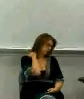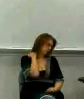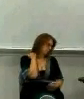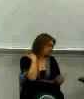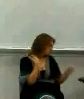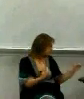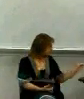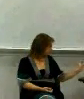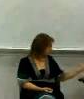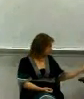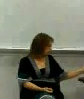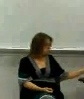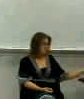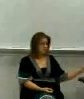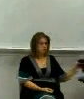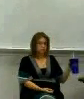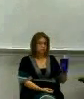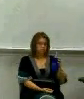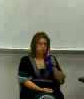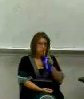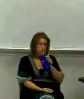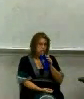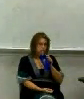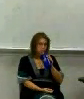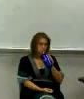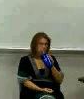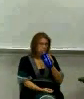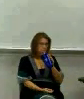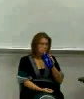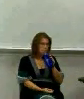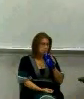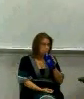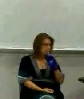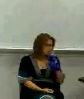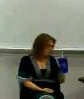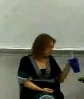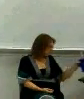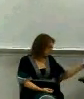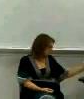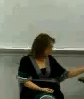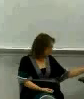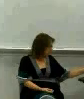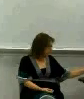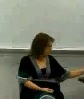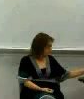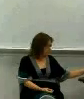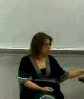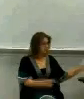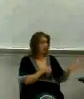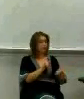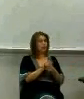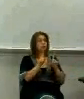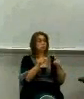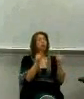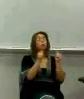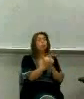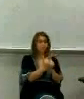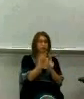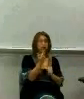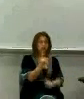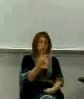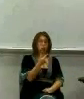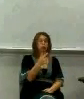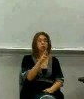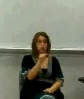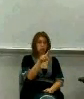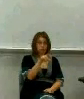Okay, methanotrophy. So you're saying that's going with the gradient? Right. Okay. So those are the organisms that are sitting right on top of the sediment at